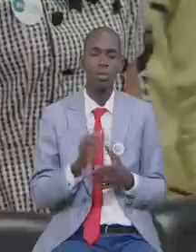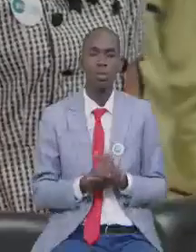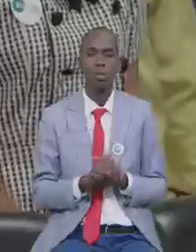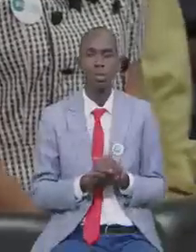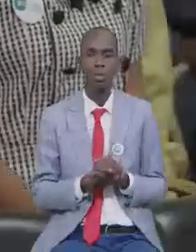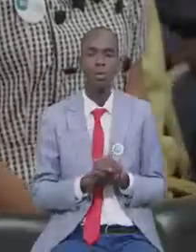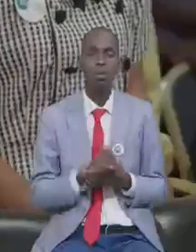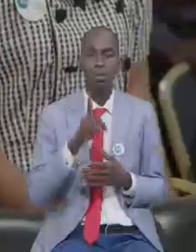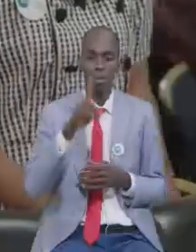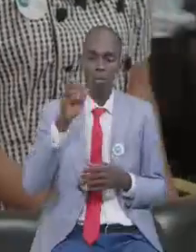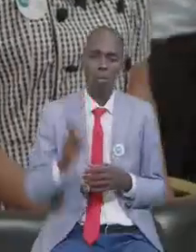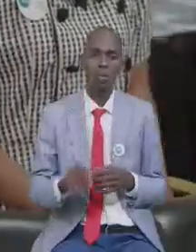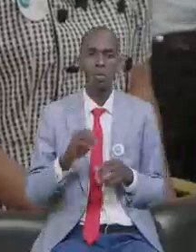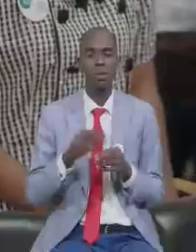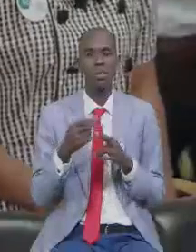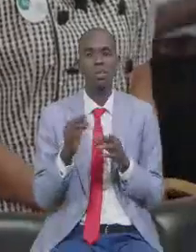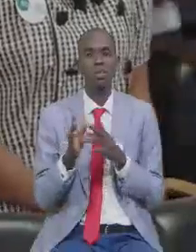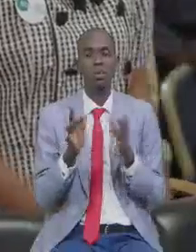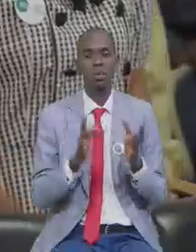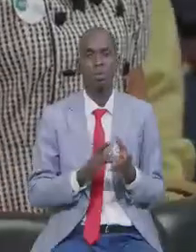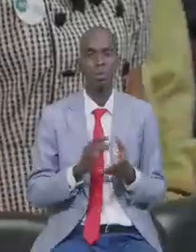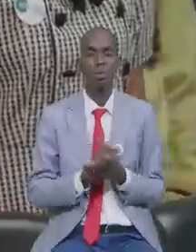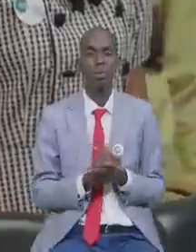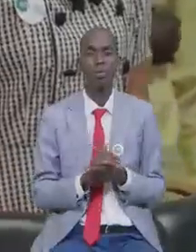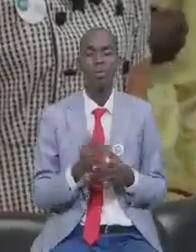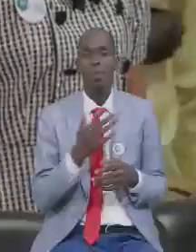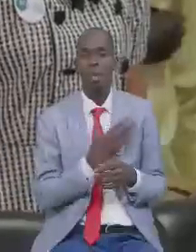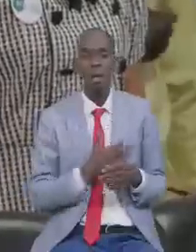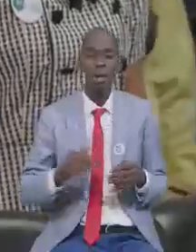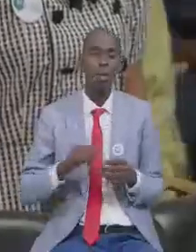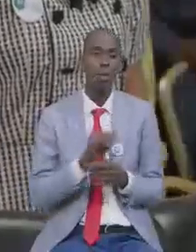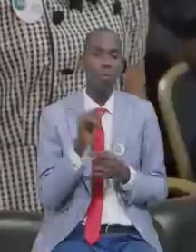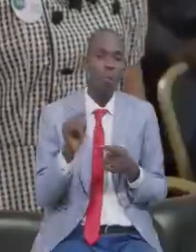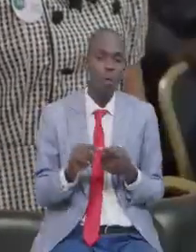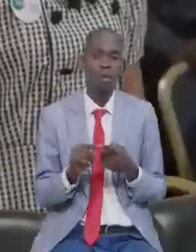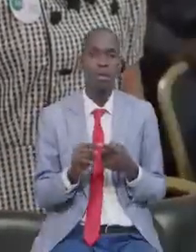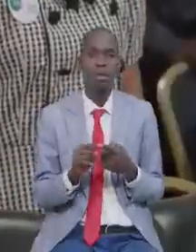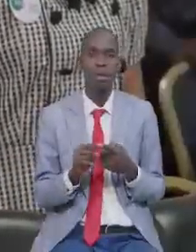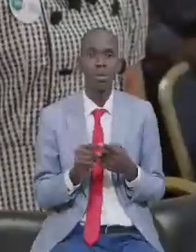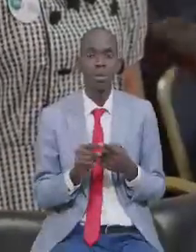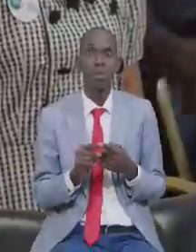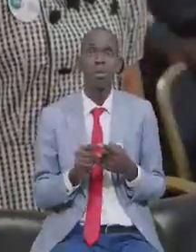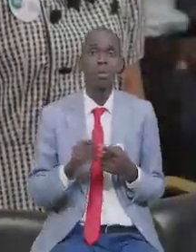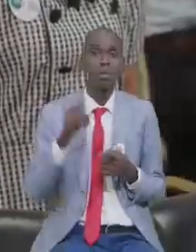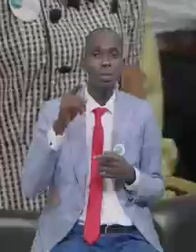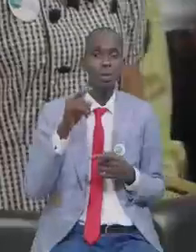You must. And when he spoke to the sun